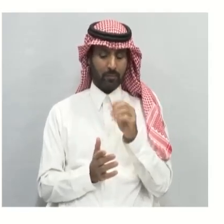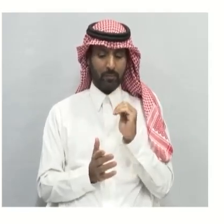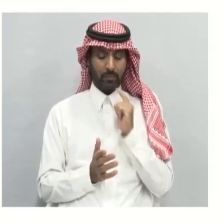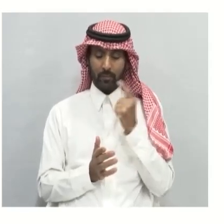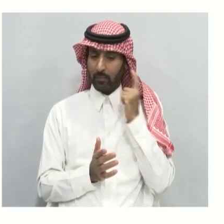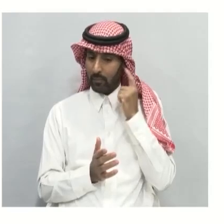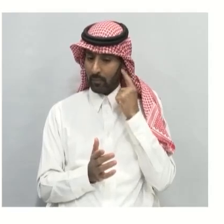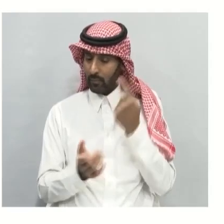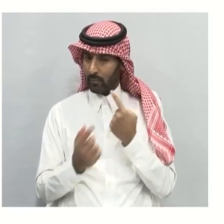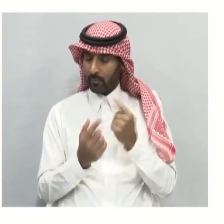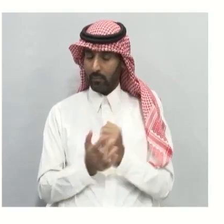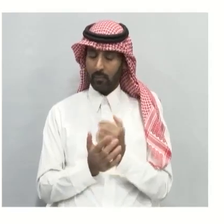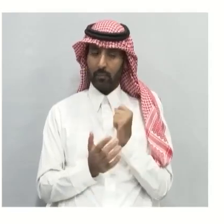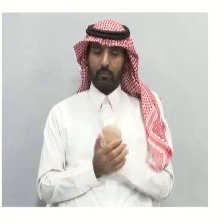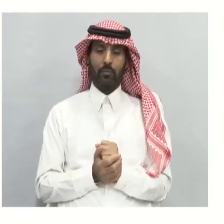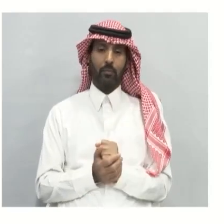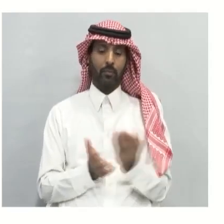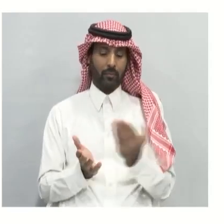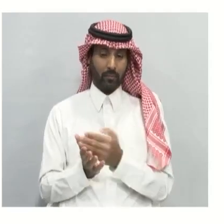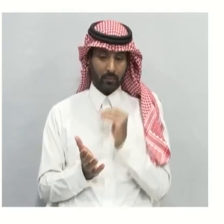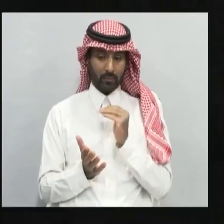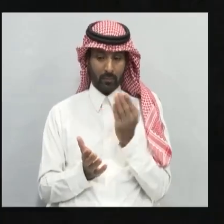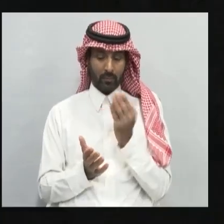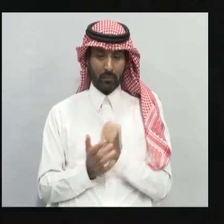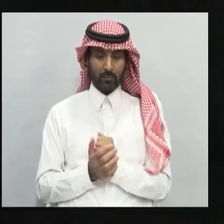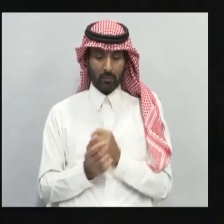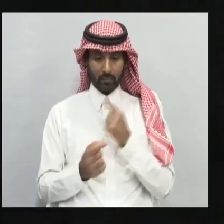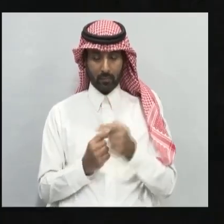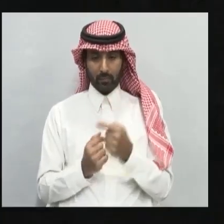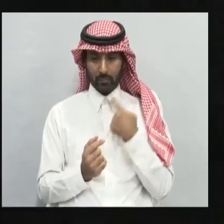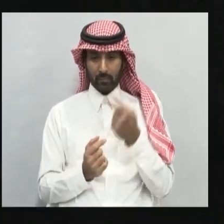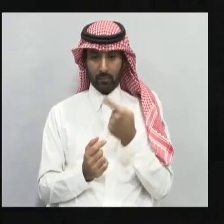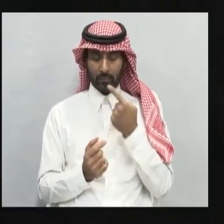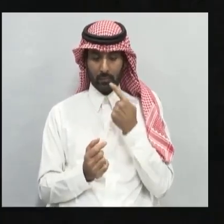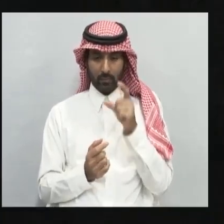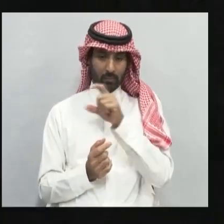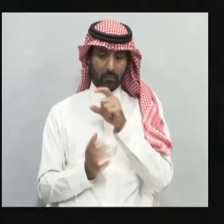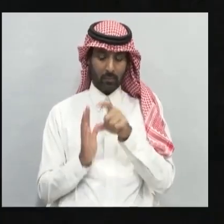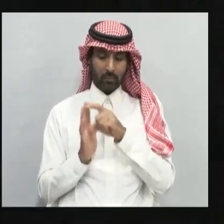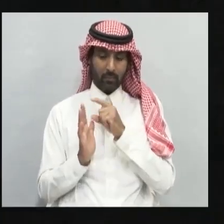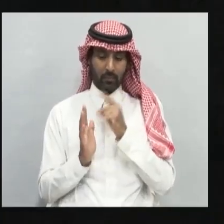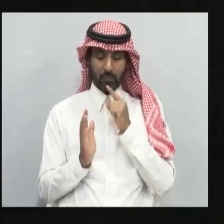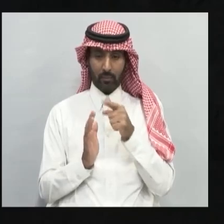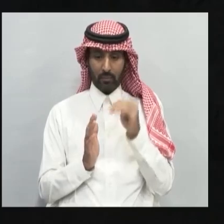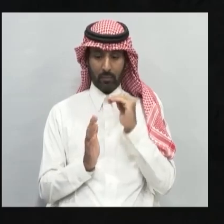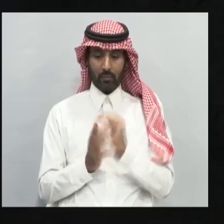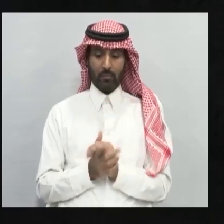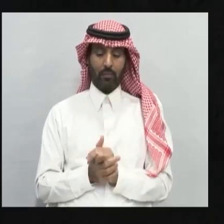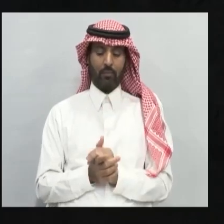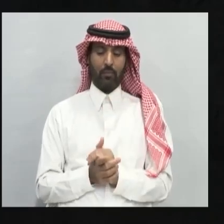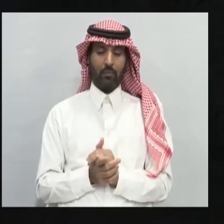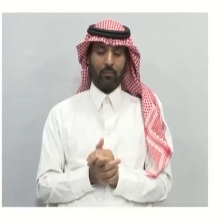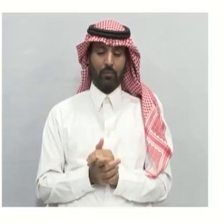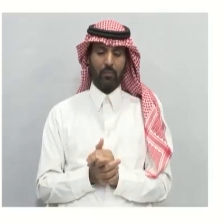through listening to an audio. So we're going to speak about topics and you will answer some